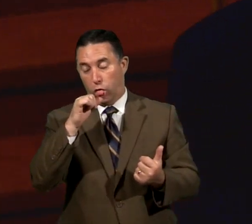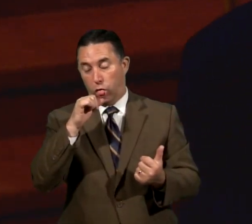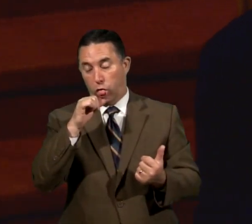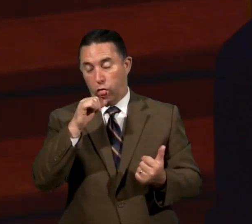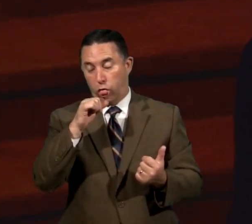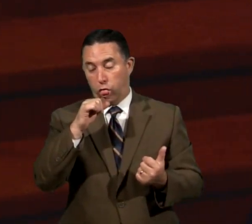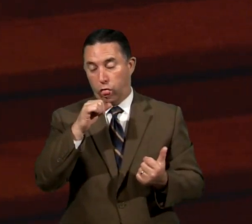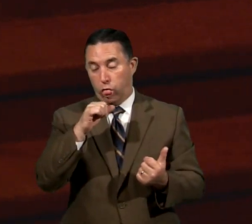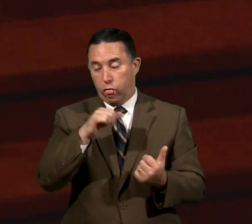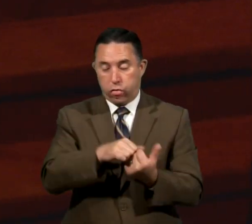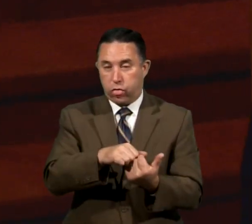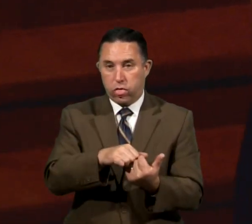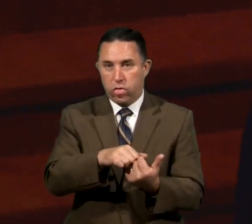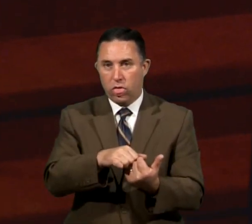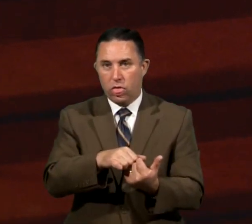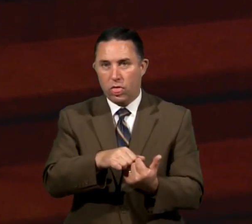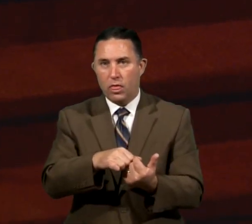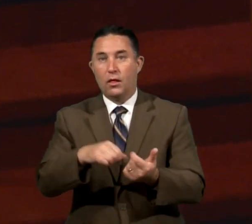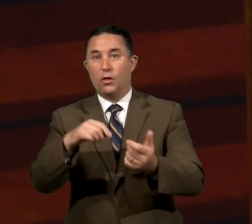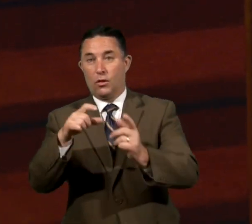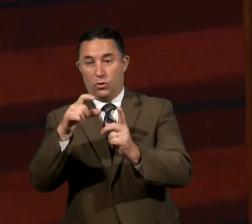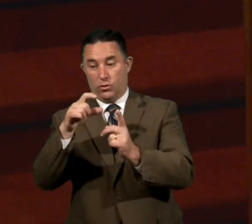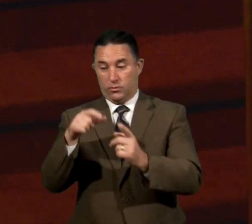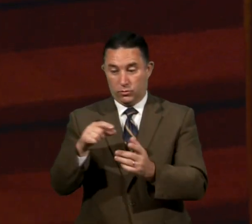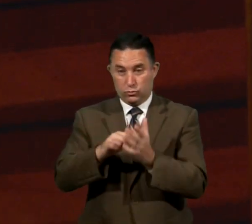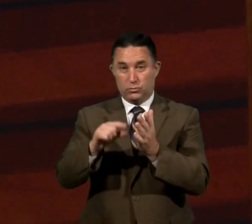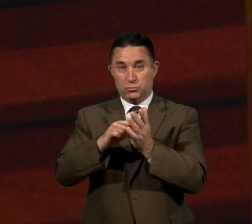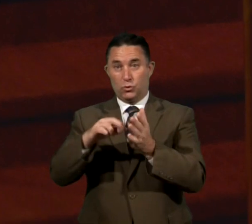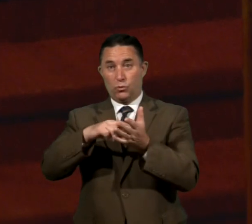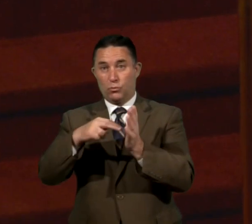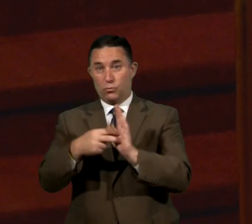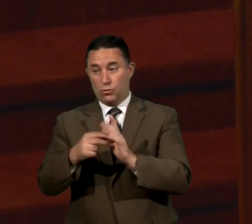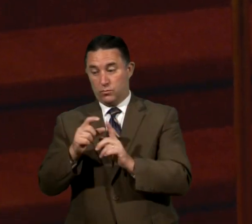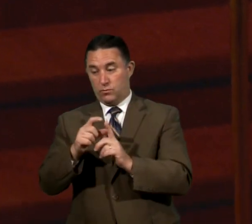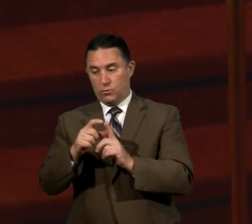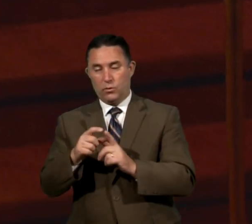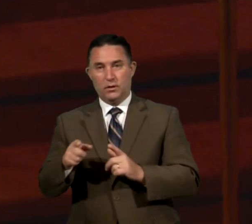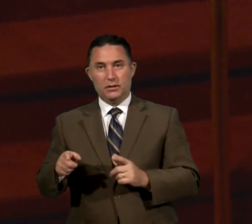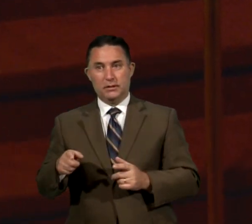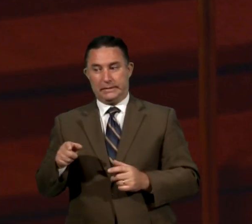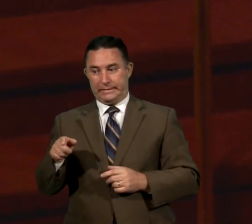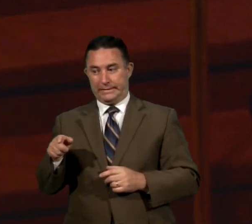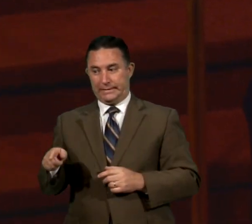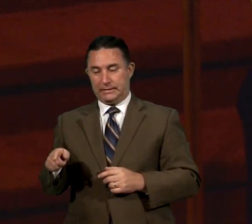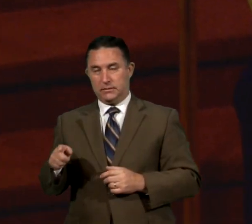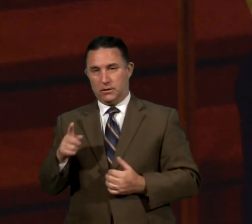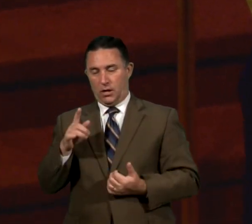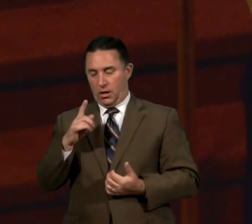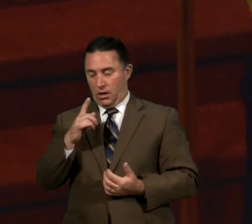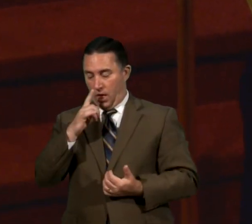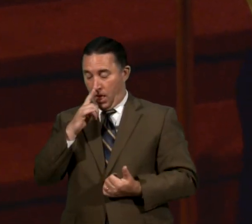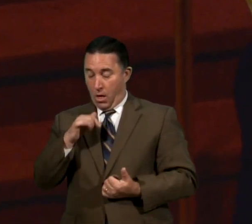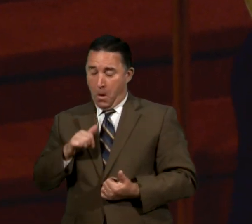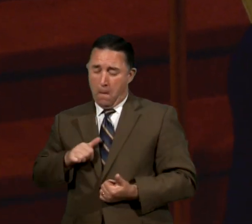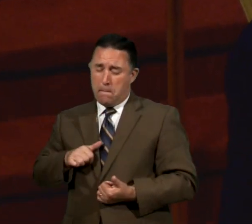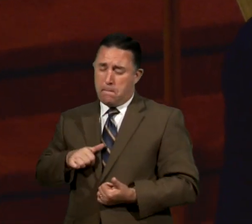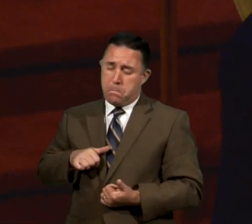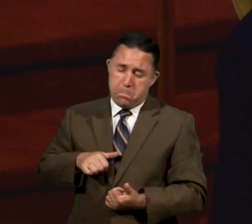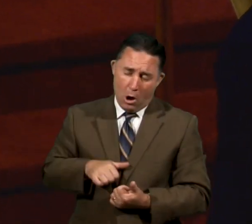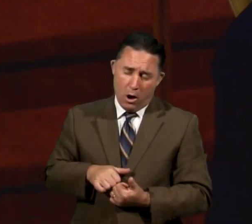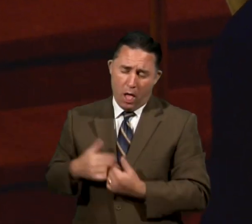The definition of what was written there in the scripture was that he was being borne down with sleep.